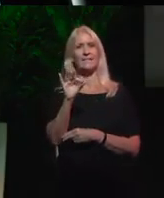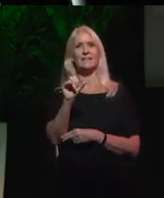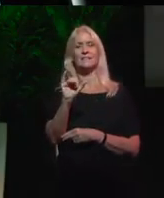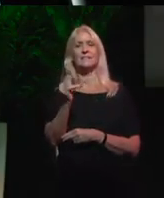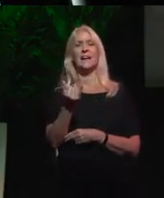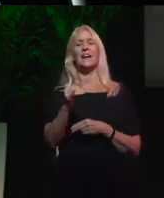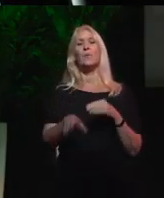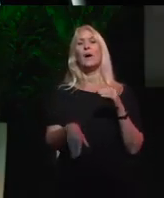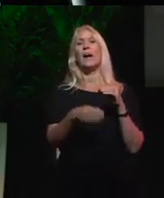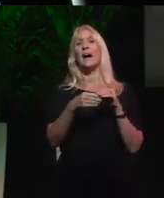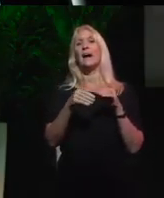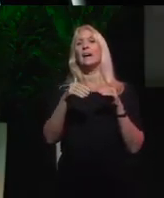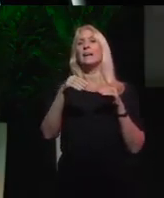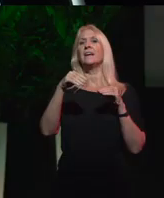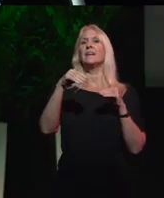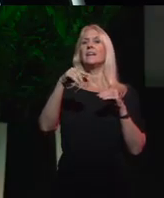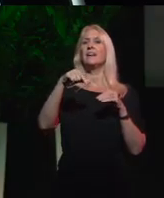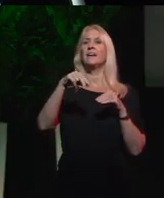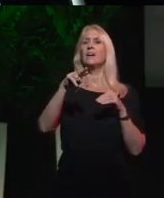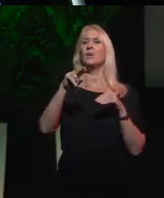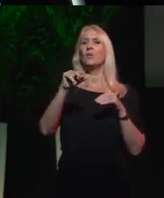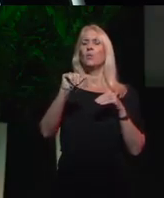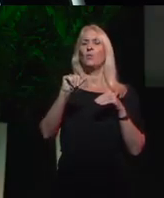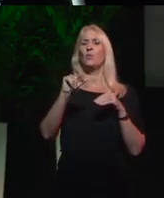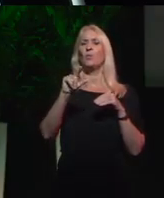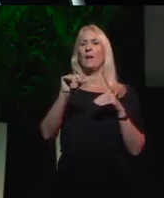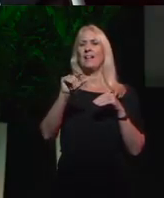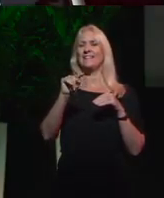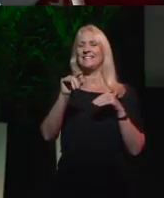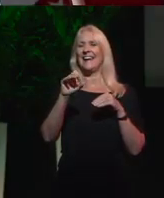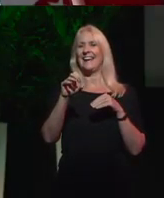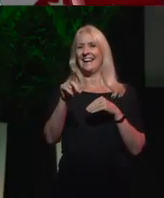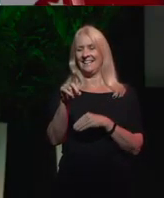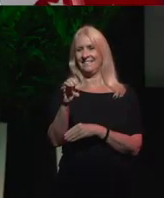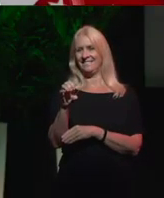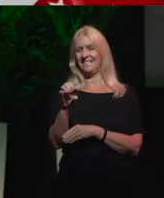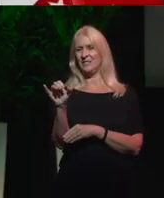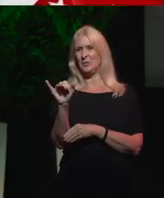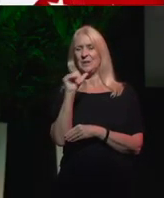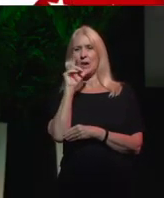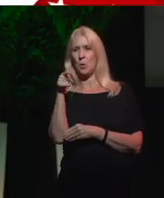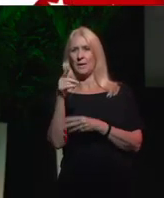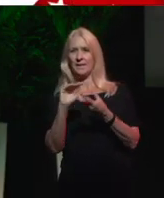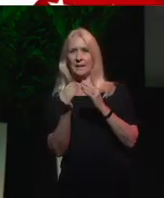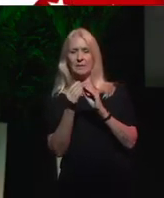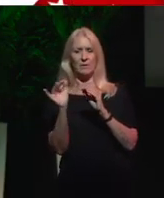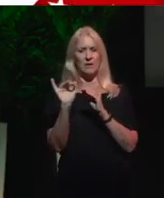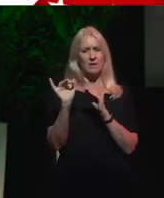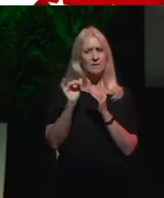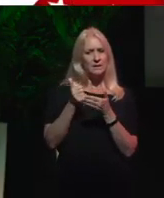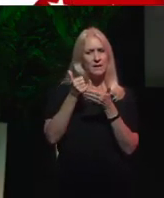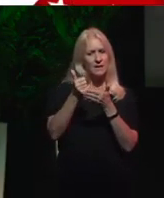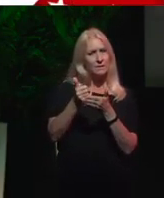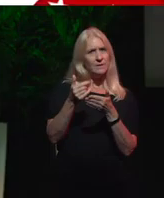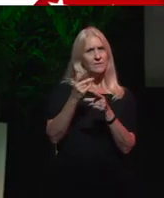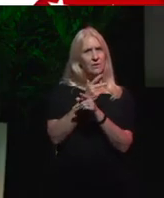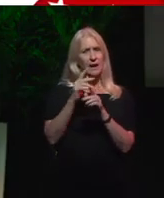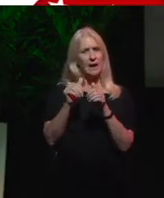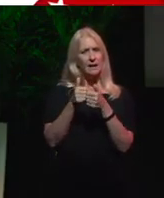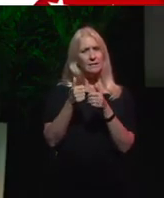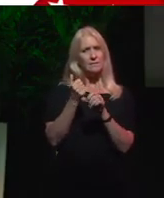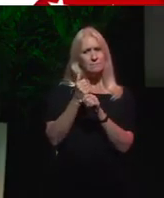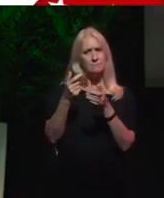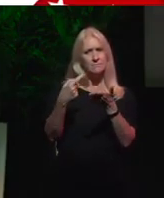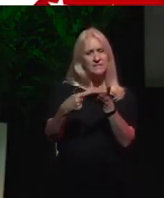to our predominantly quantitative data sets. We're also helping facilitate discussions regarding strategic initiatives, policies,